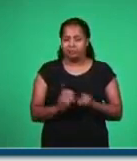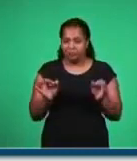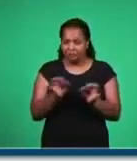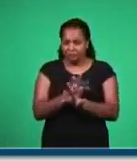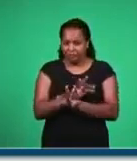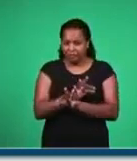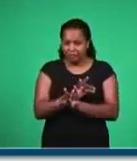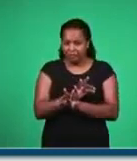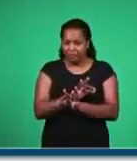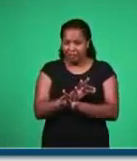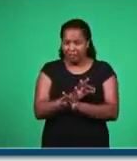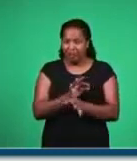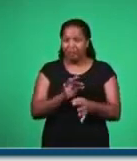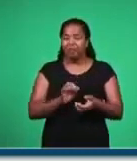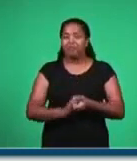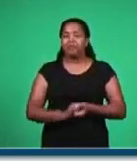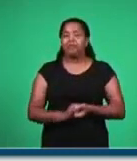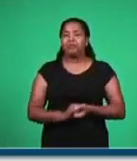Ready?